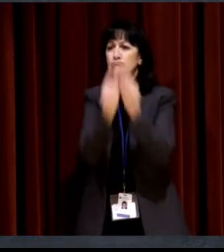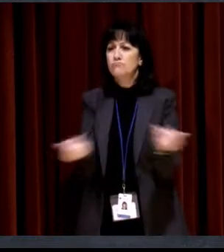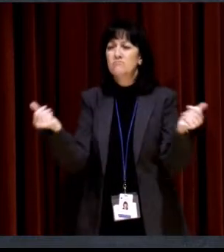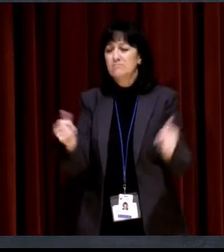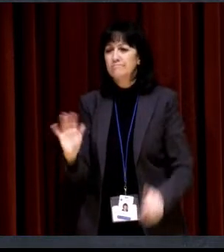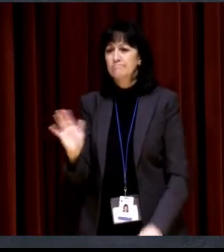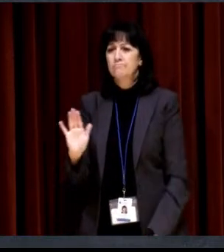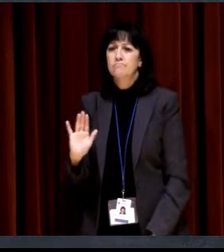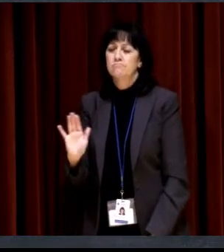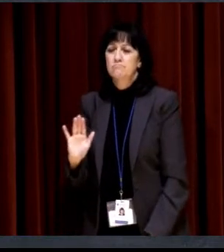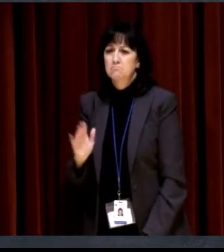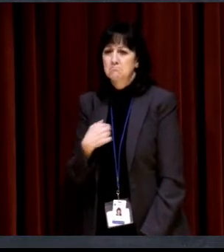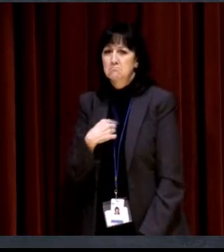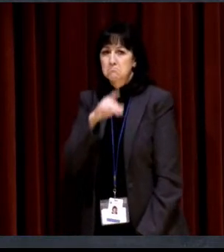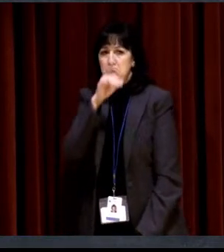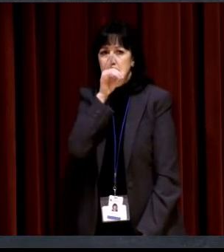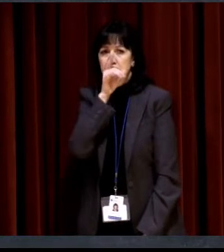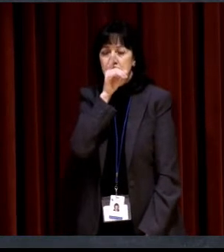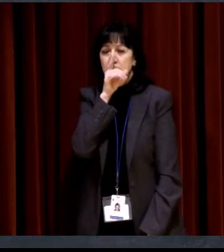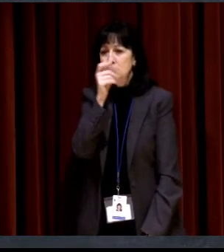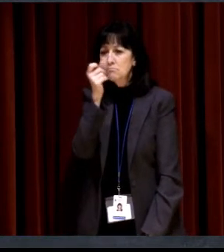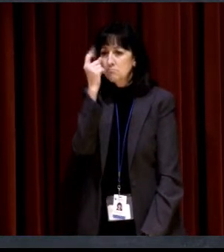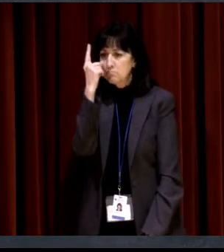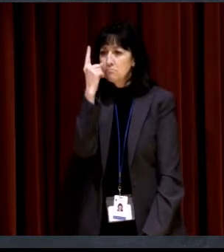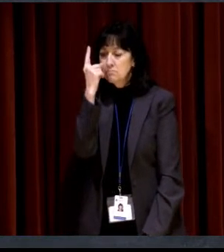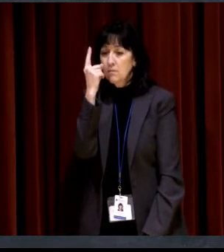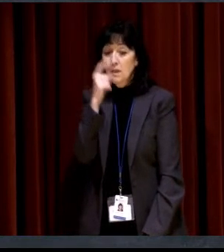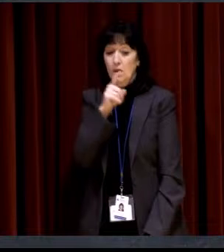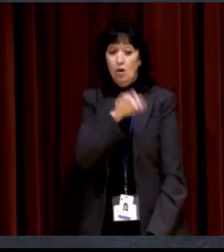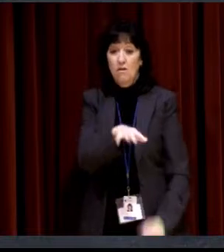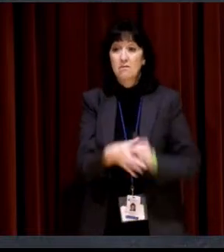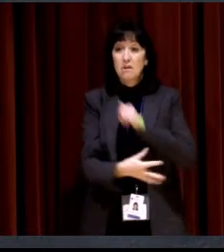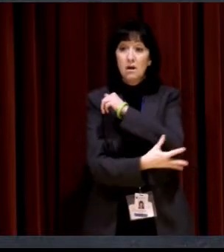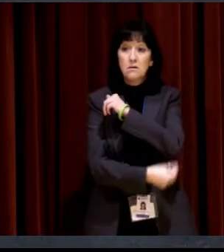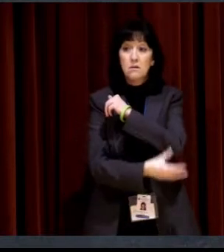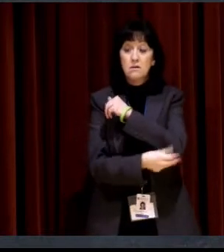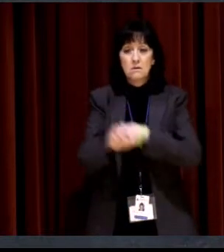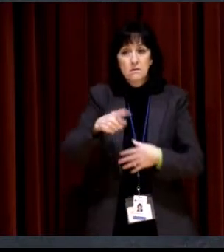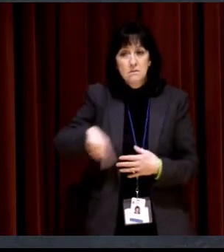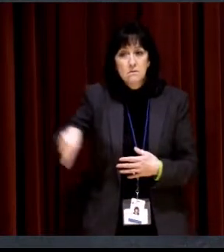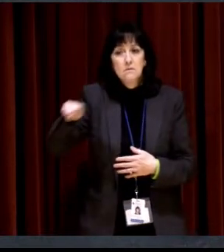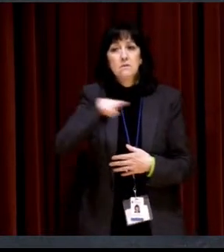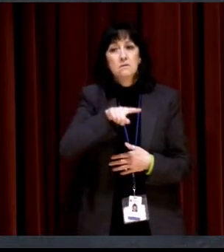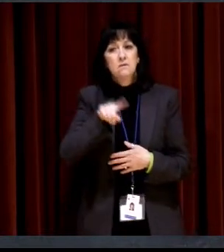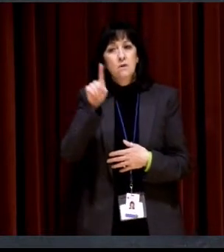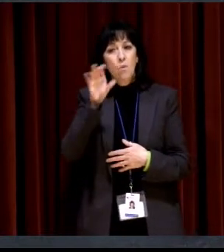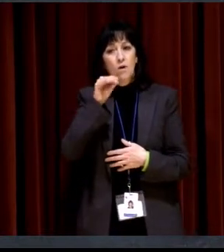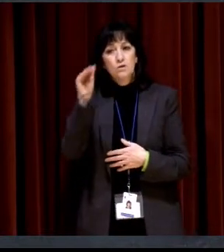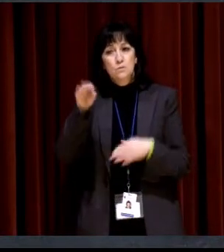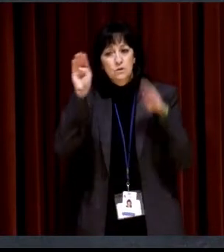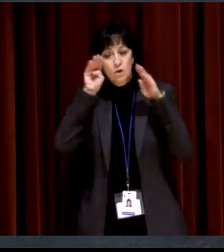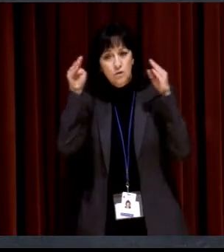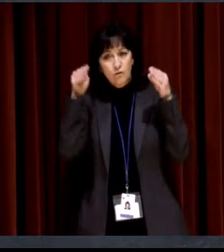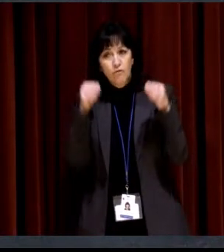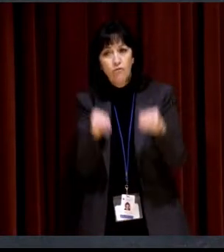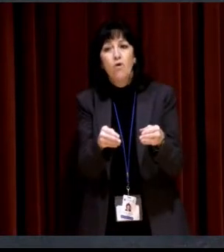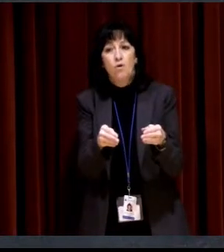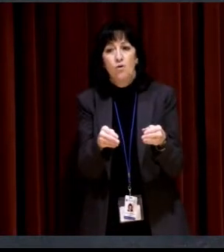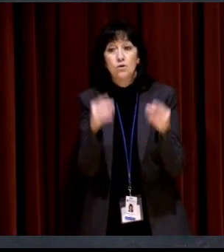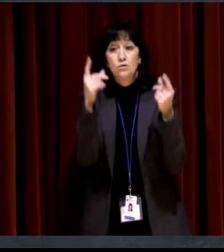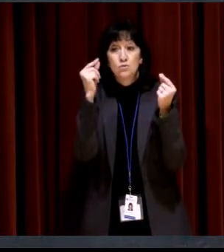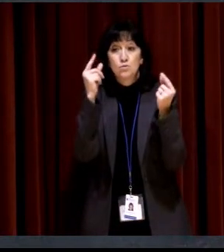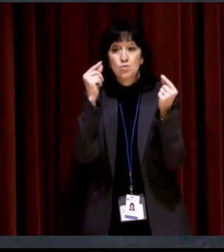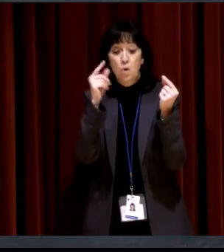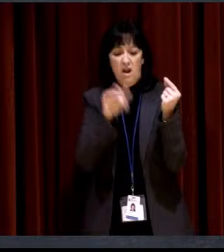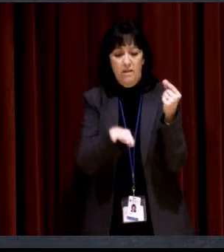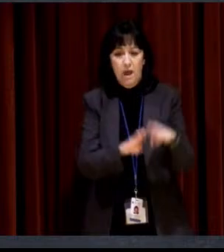understand that it's an important condition that requires our 100% focus on for the children that